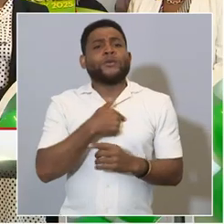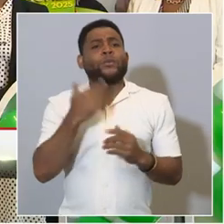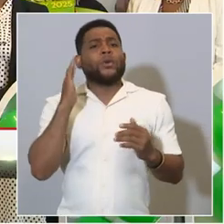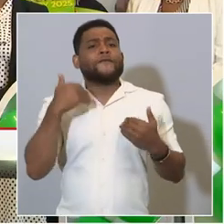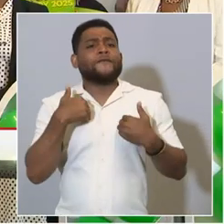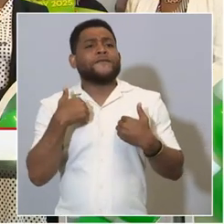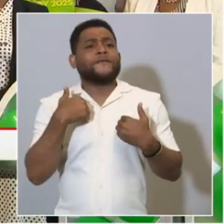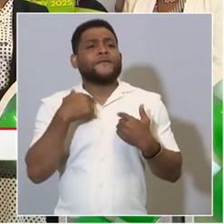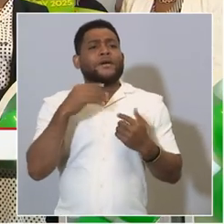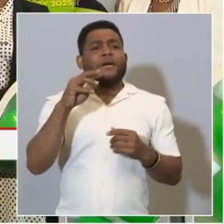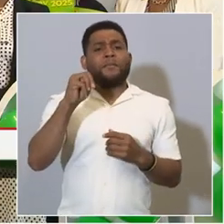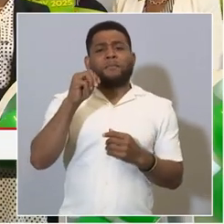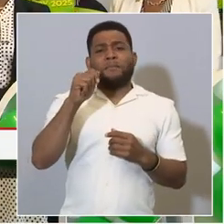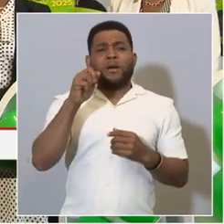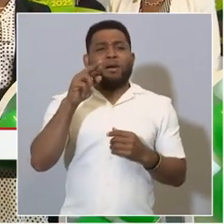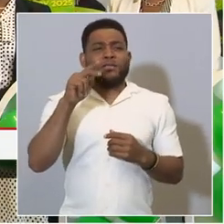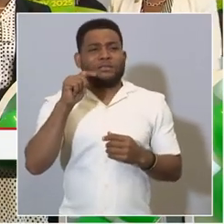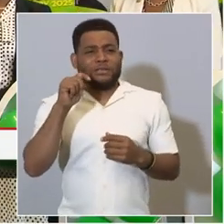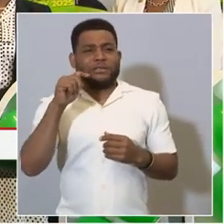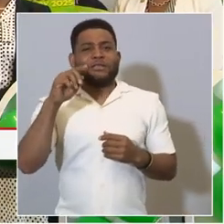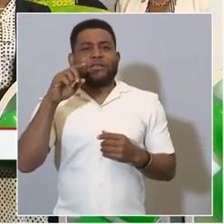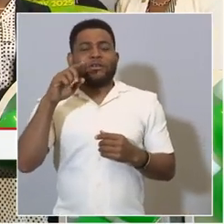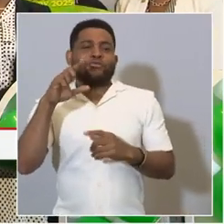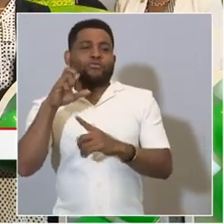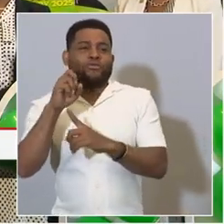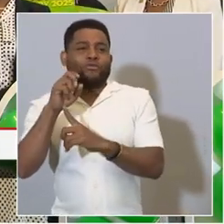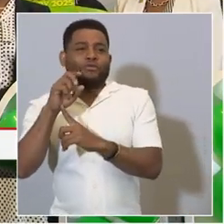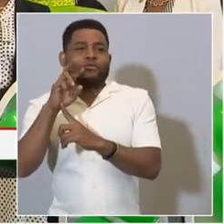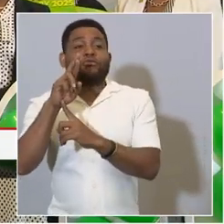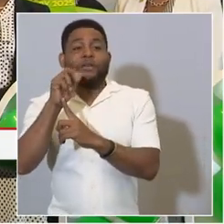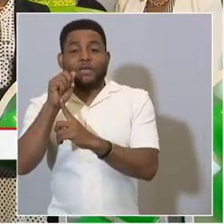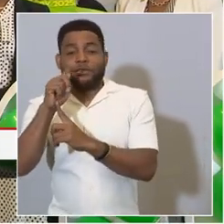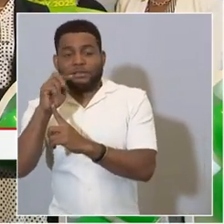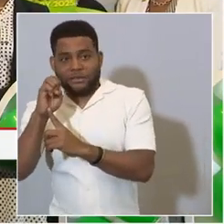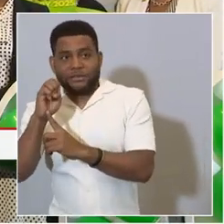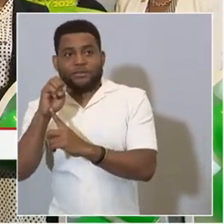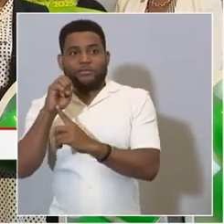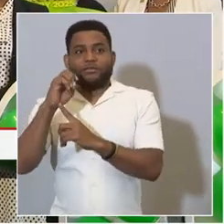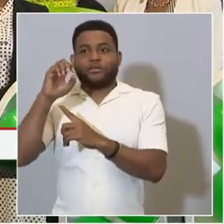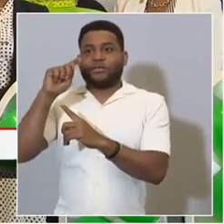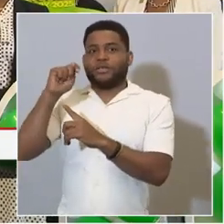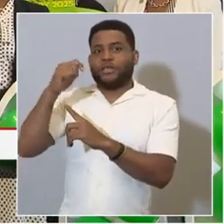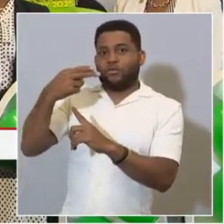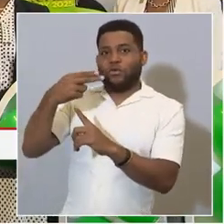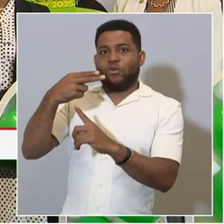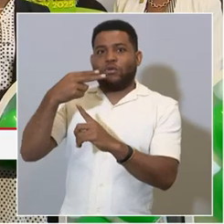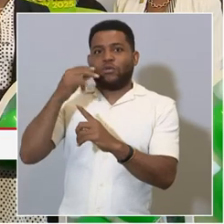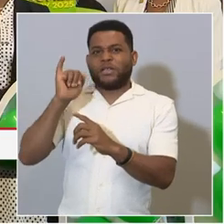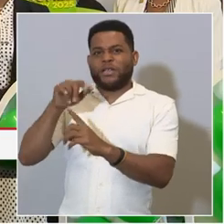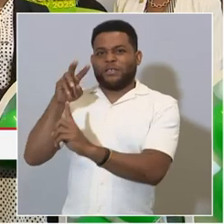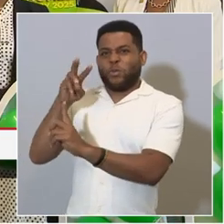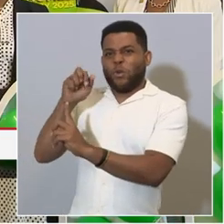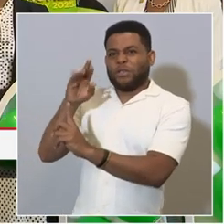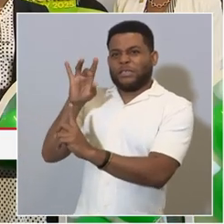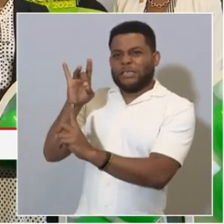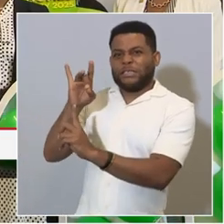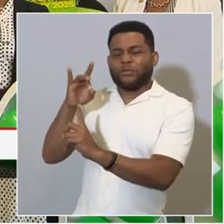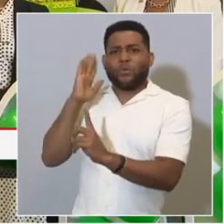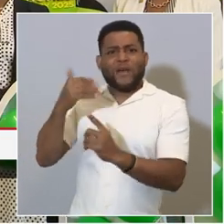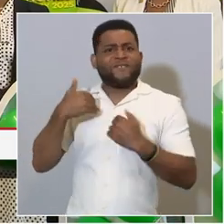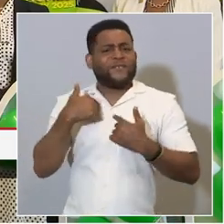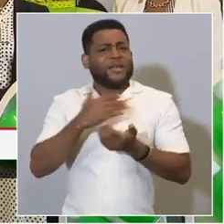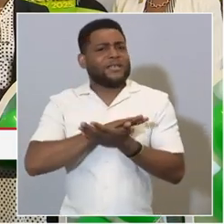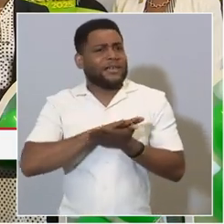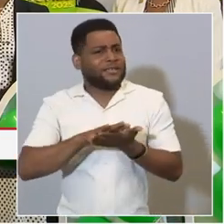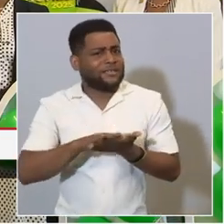townhomes for sale in Ward 8. The community has been asking for this, and so we're delivering projects that are delivering